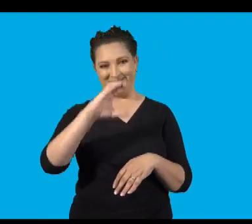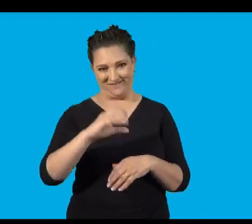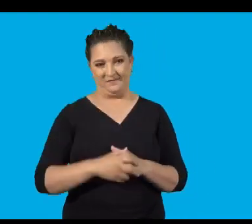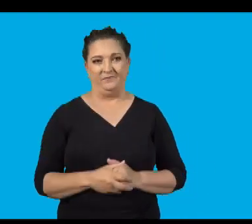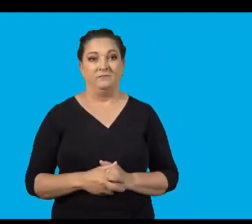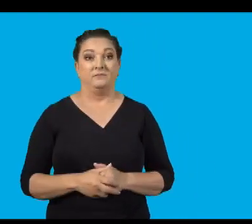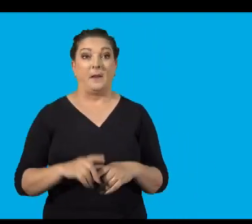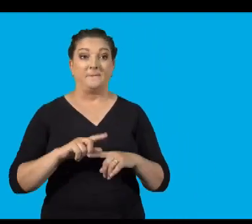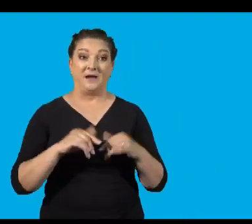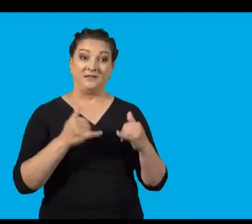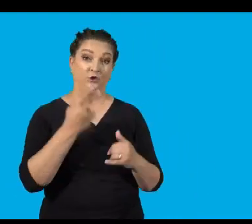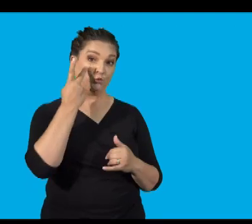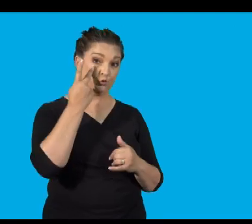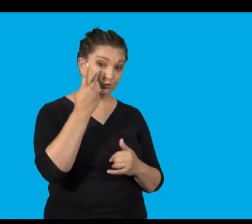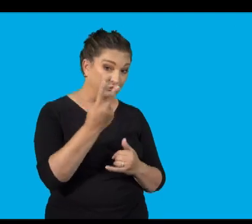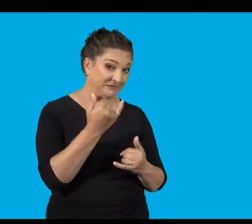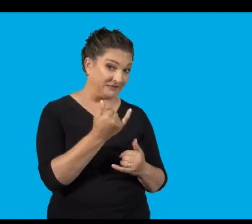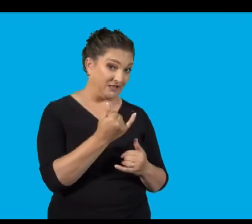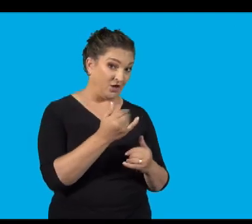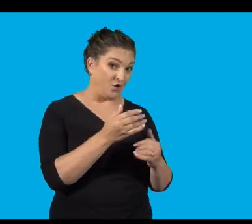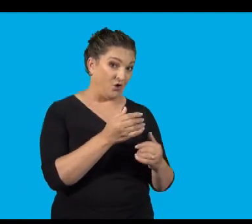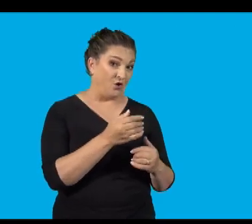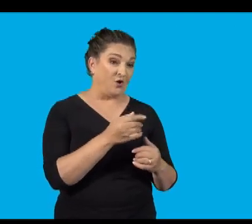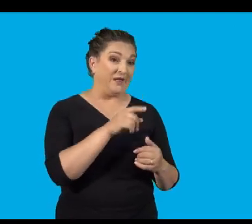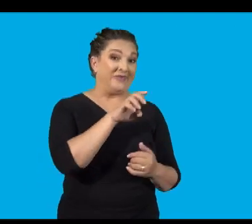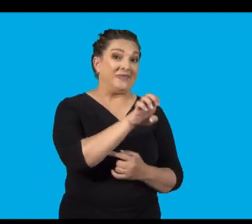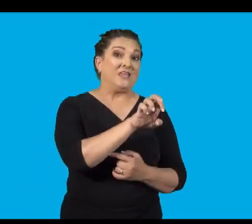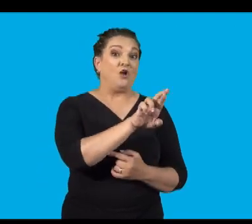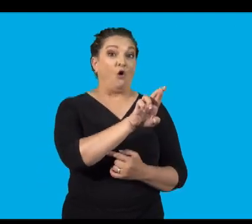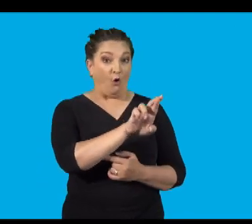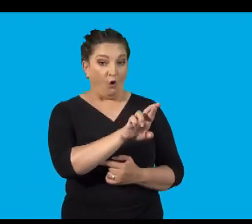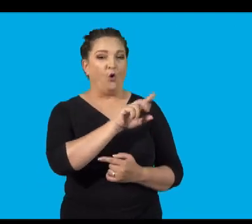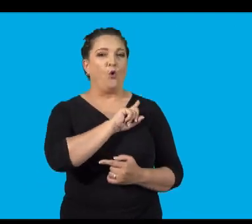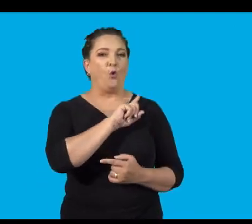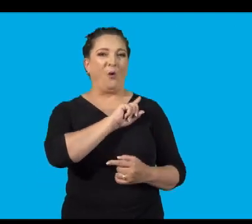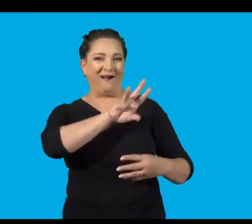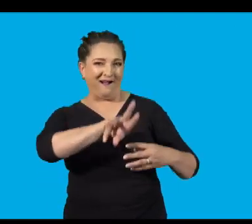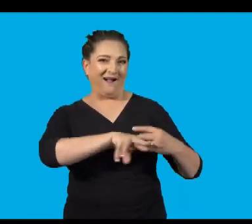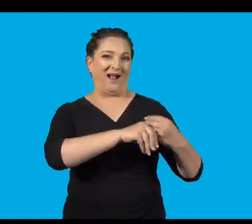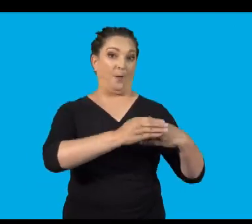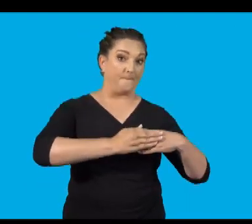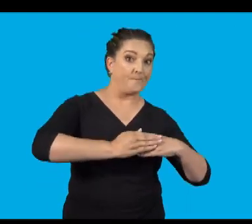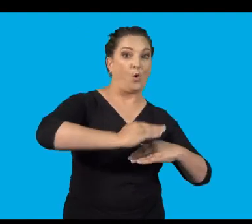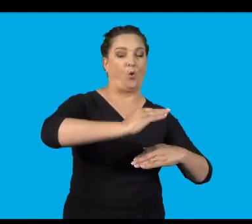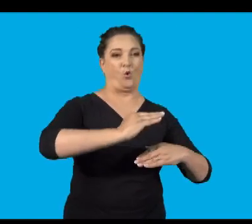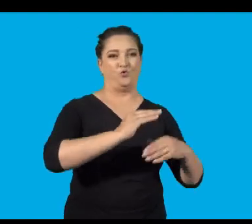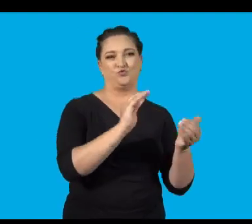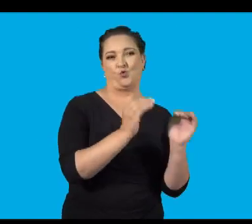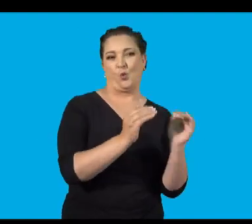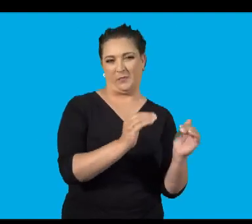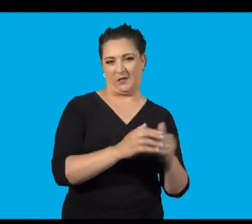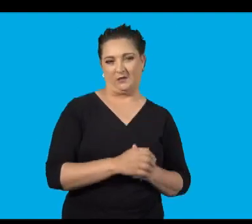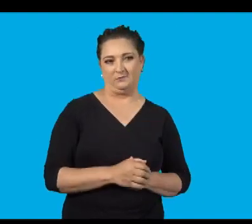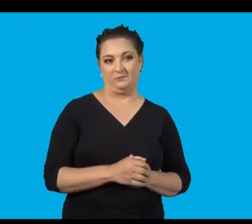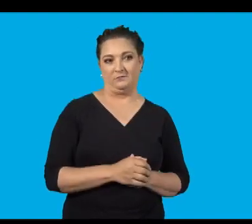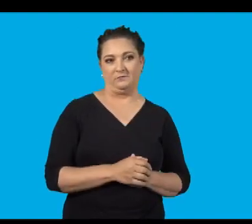the comparative, take note of the ER that we are adding in there, all right? So there's a plus ER for the